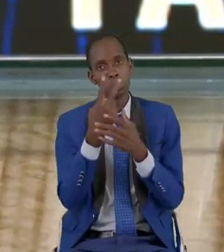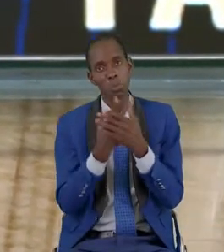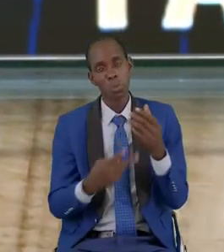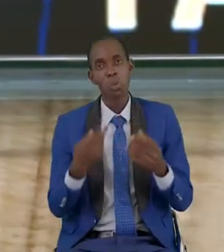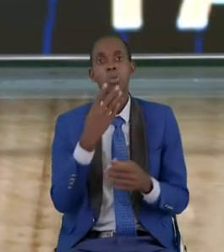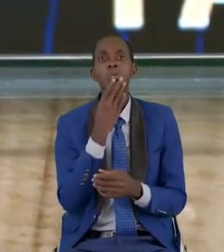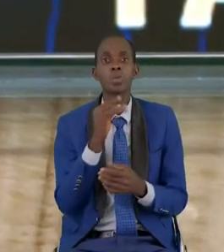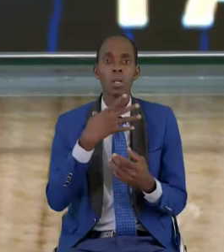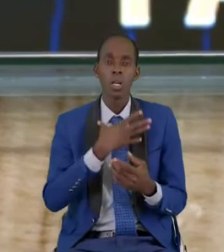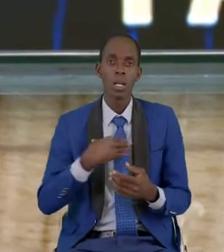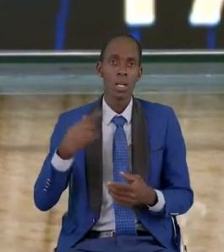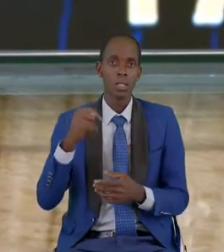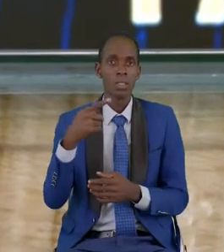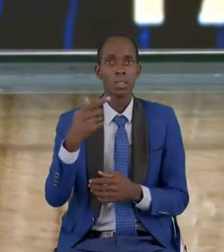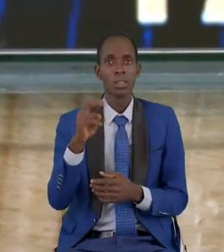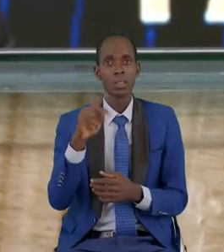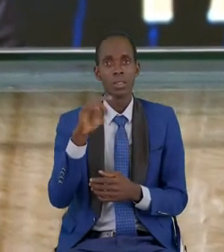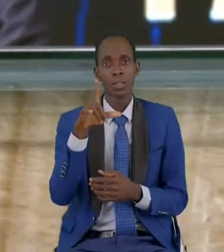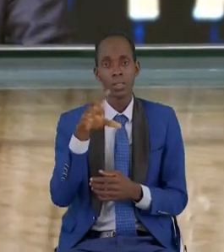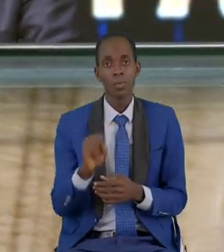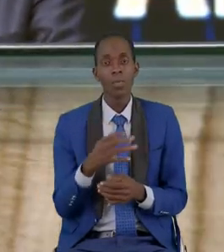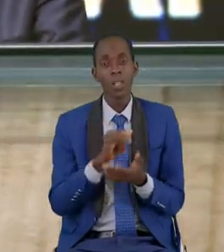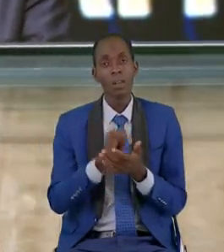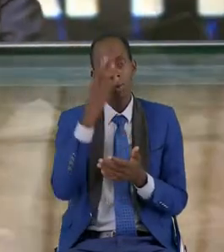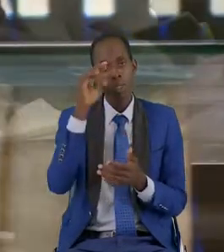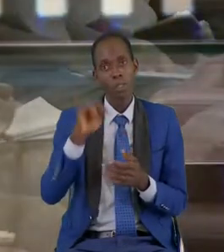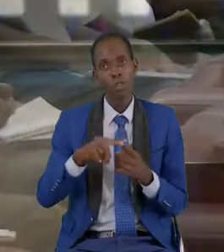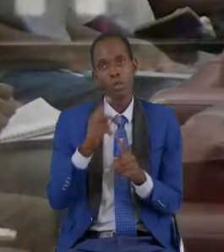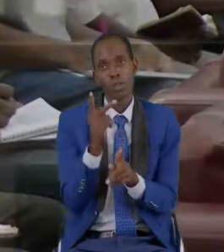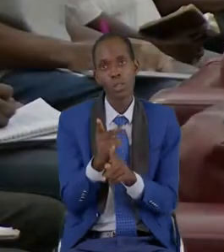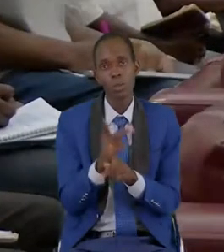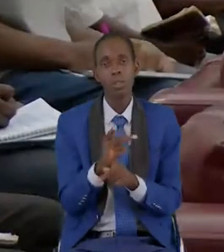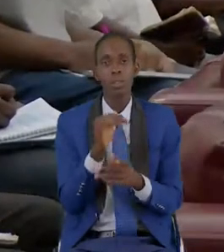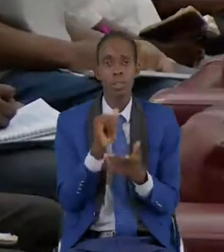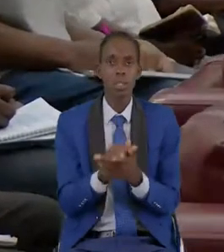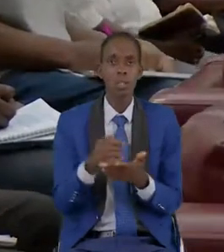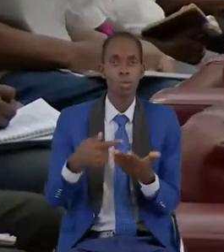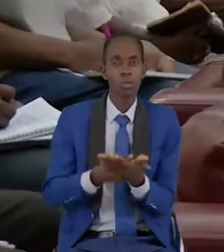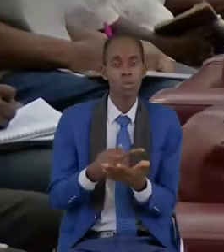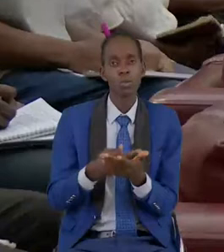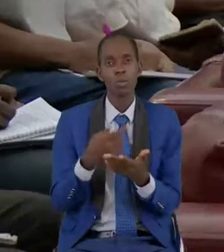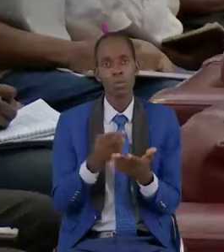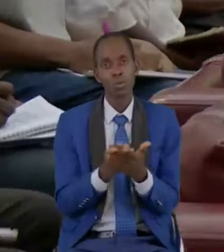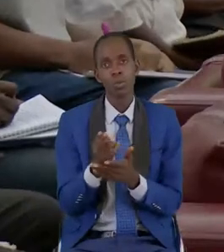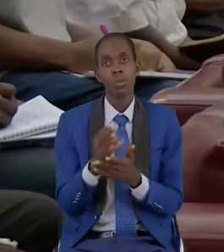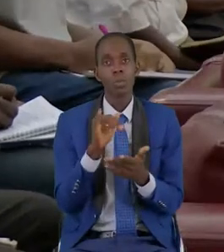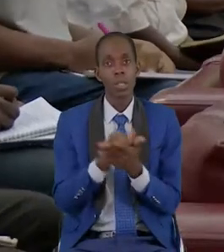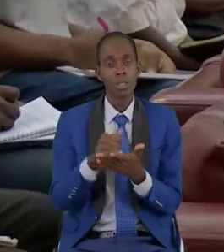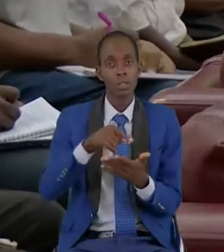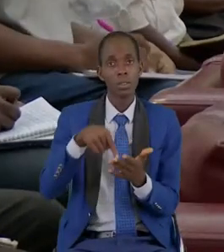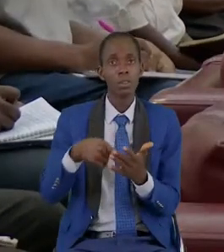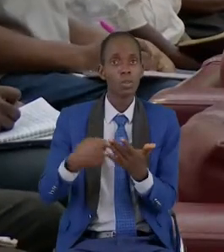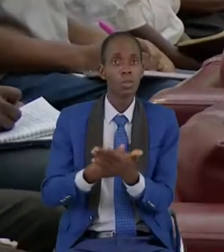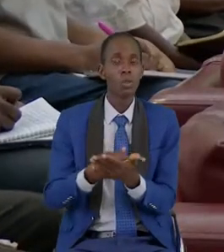of the gospel, preserve the truth of the gospel, so that this gospel will remain as